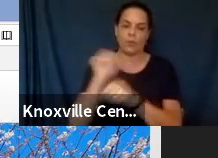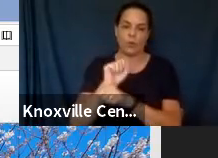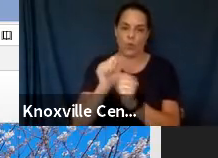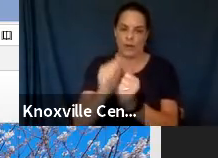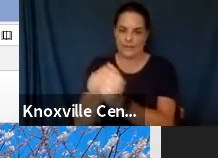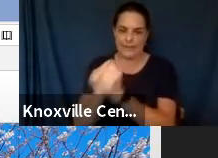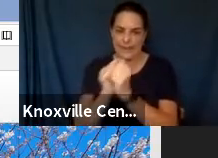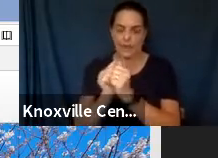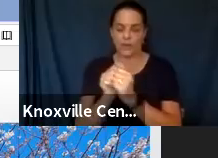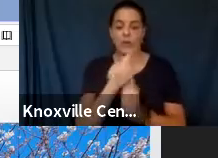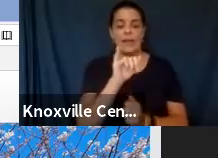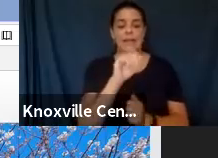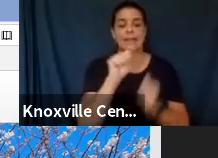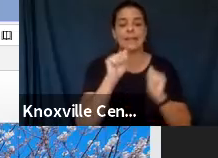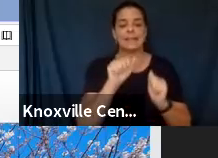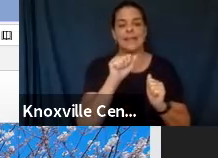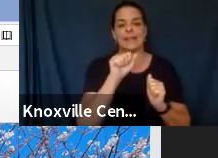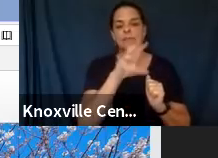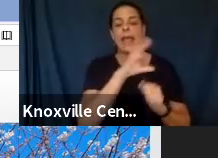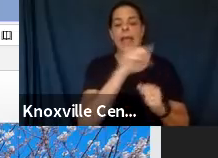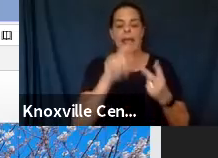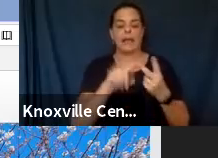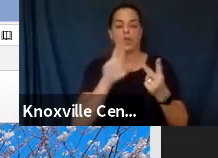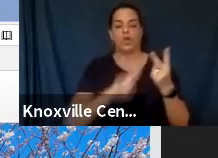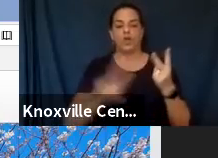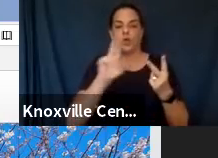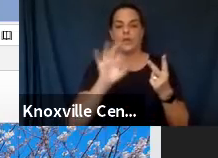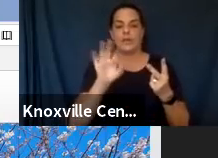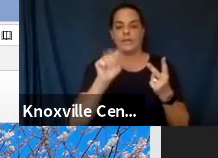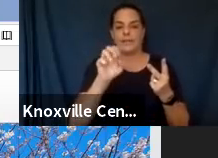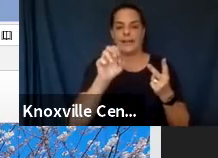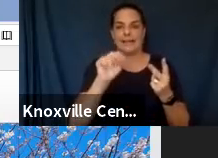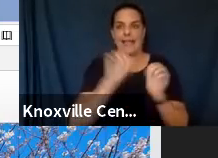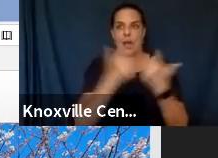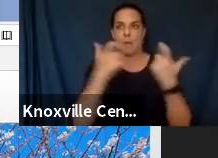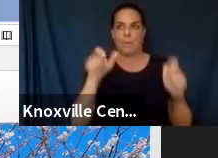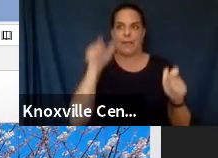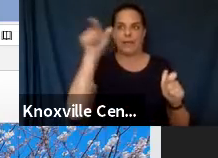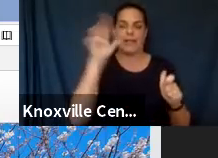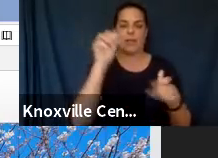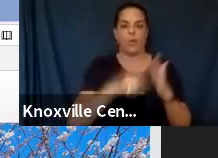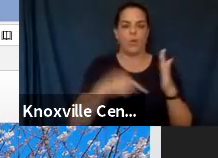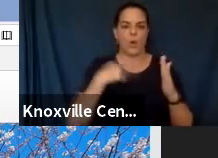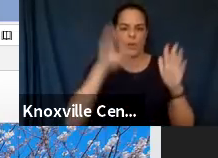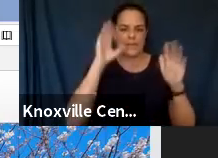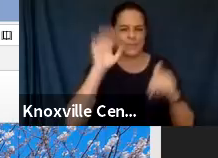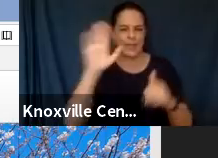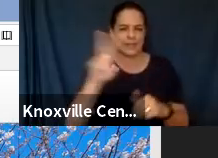chime in. And then the University of Tennessee, with the size of them and what we expect the volume to be as well,